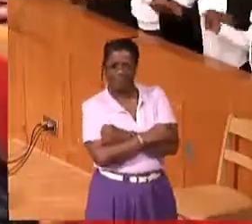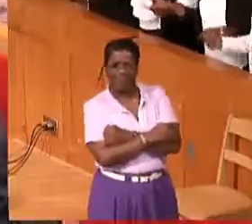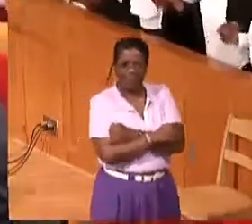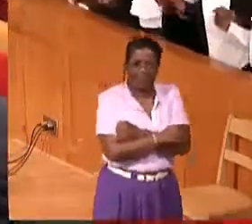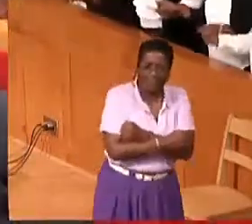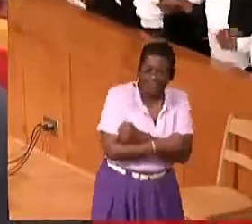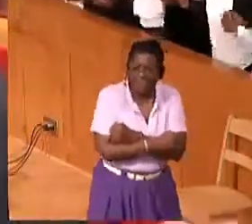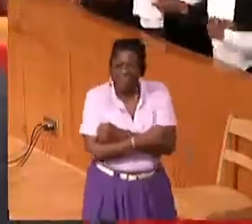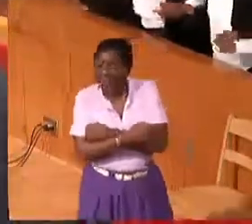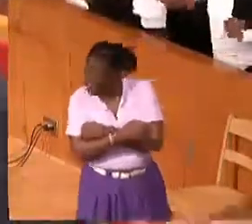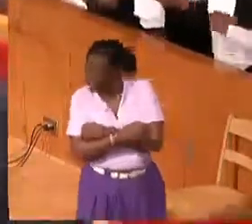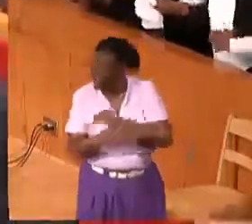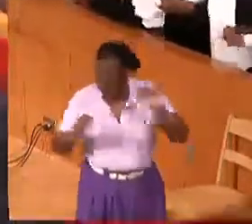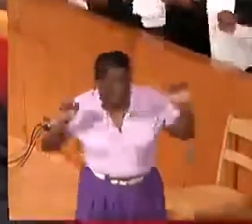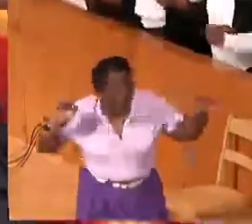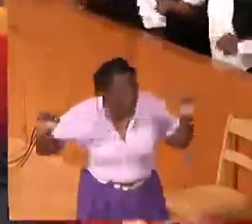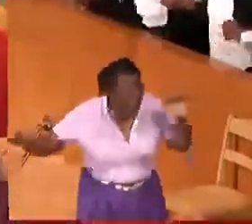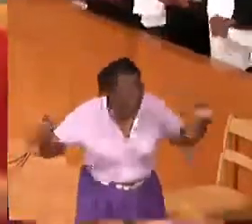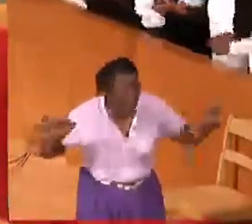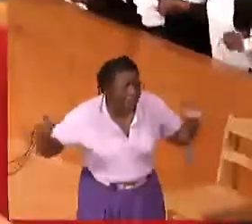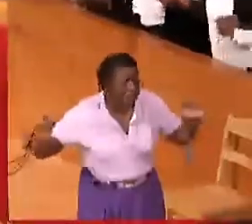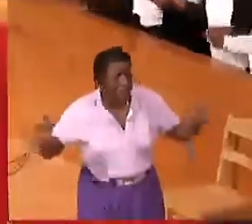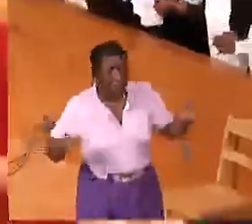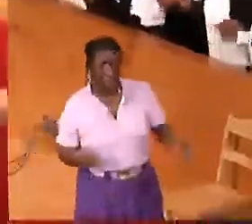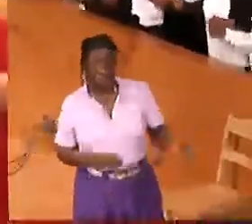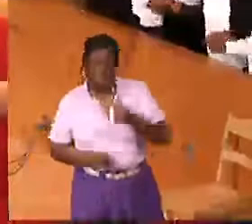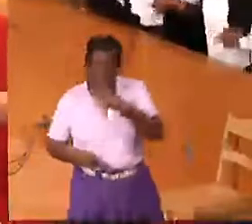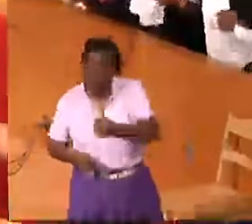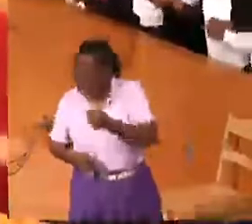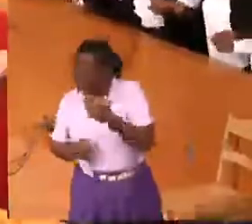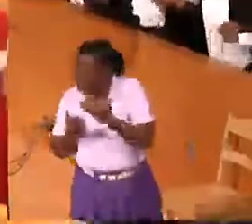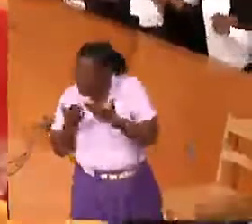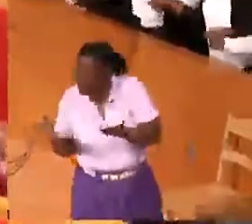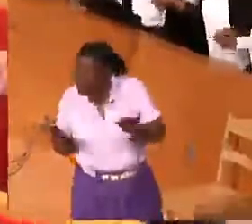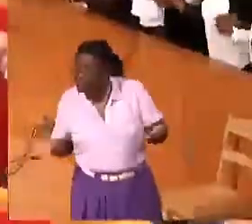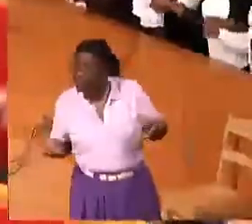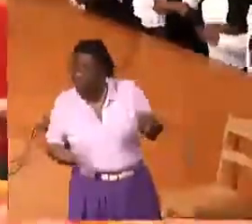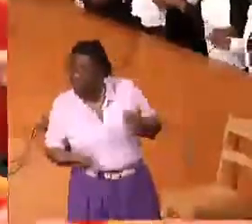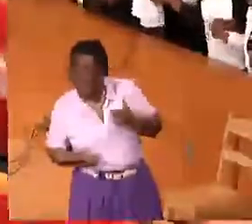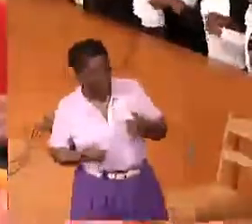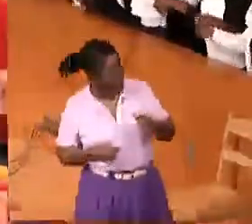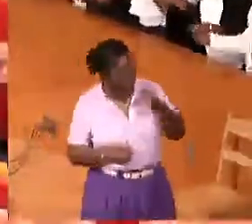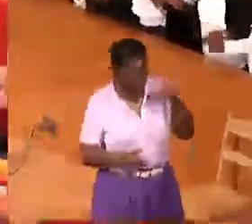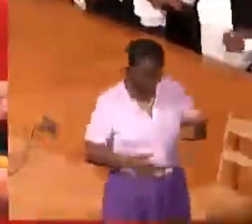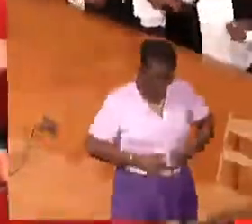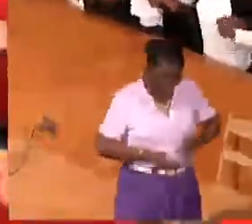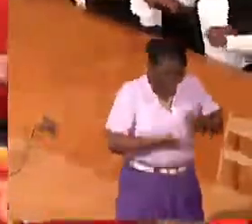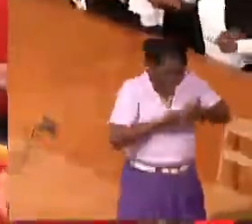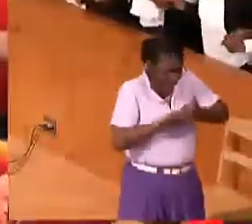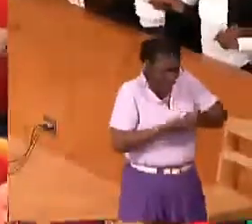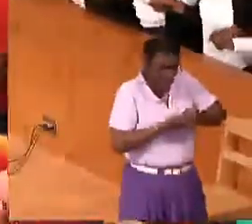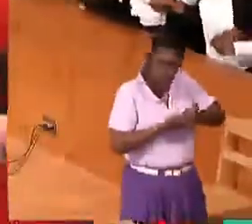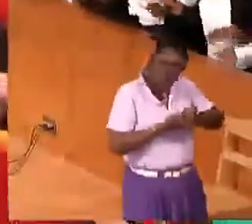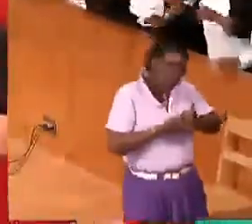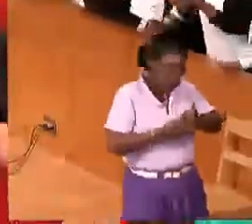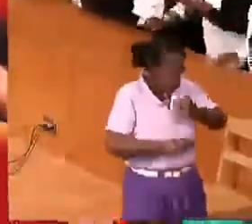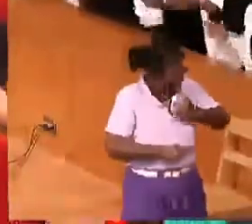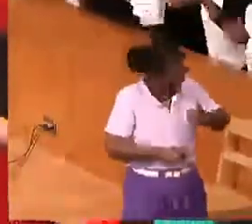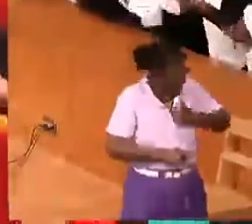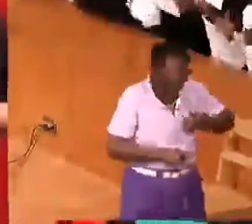neighbor, I got the can't help it, I can't help myself. God been